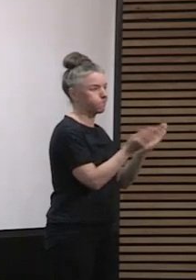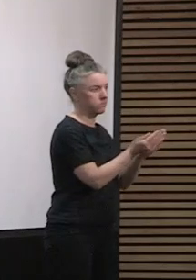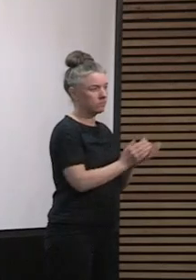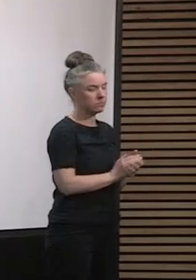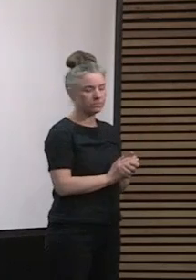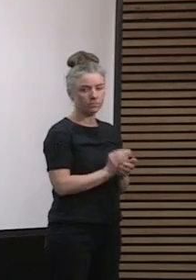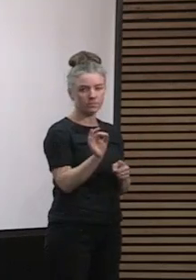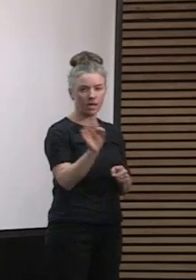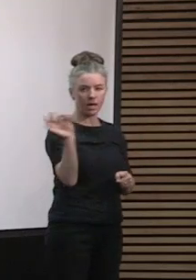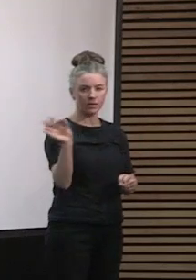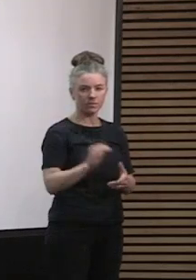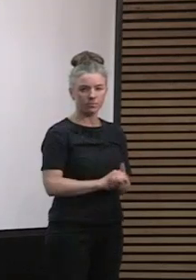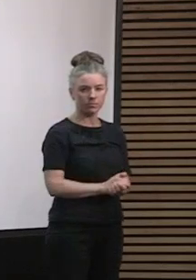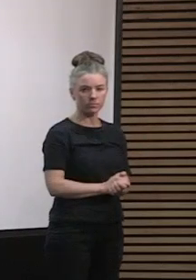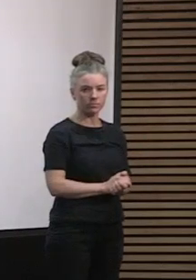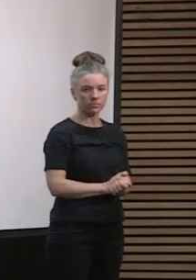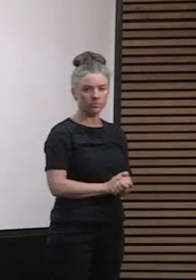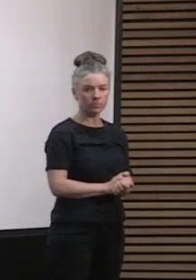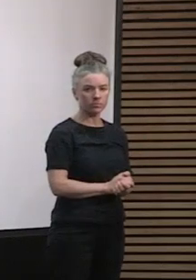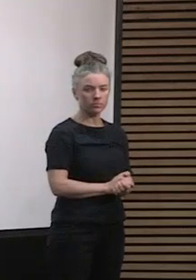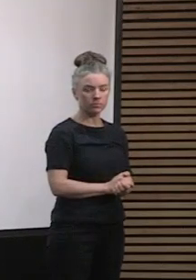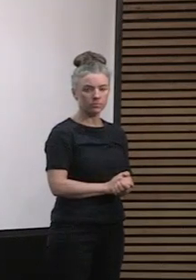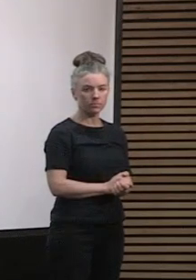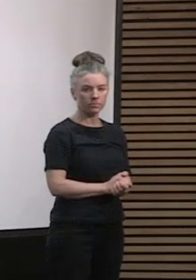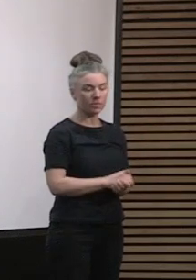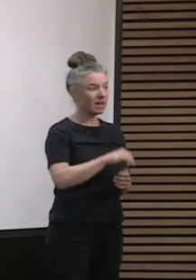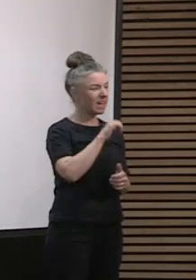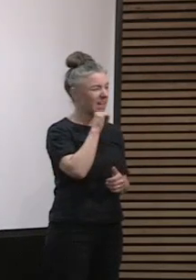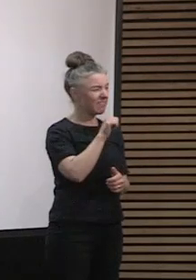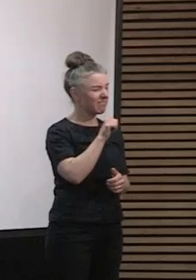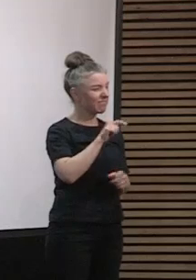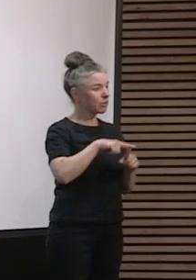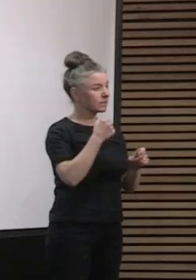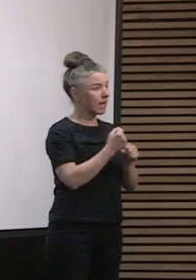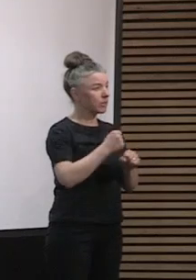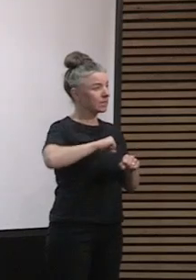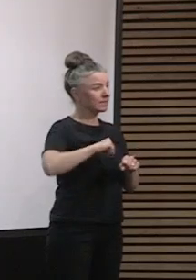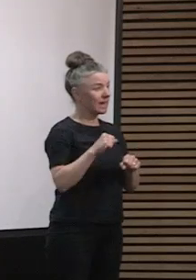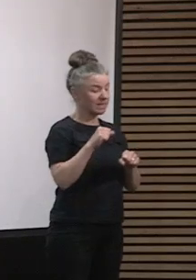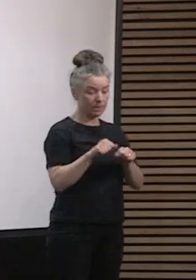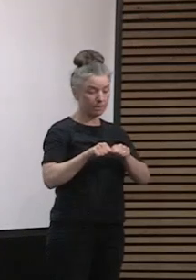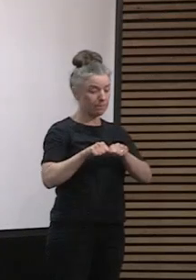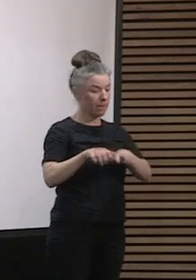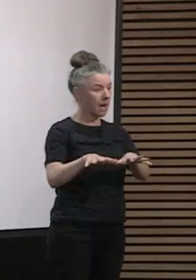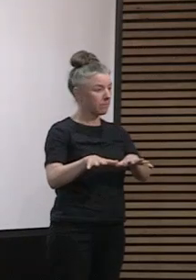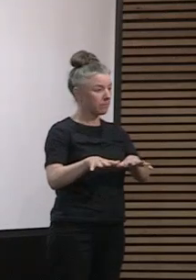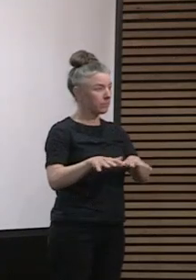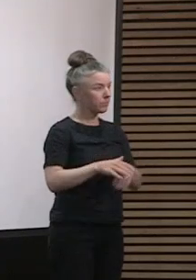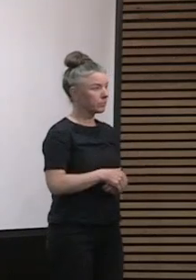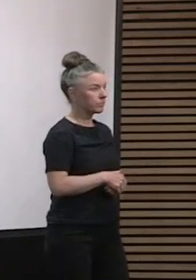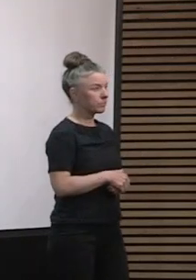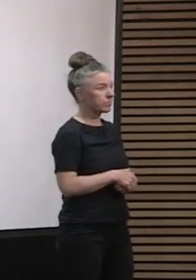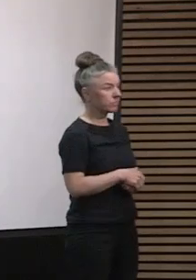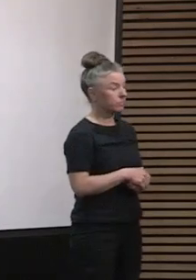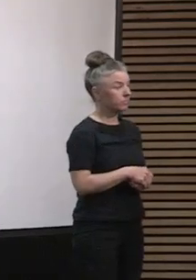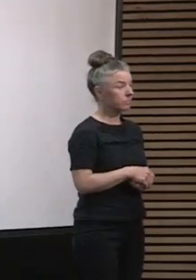scenario, a cluster, you know, yeah. What appears to be an outbreak, an unknown outbreak, beginning of another cluster in Dunedin in a week's time. Should they expect to